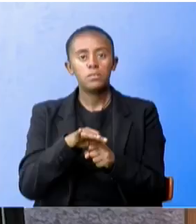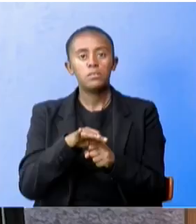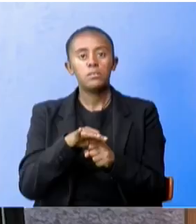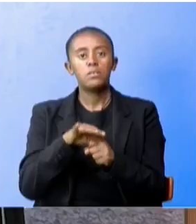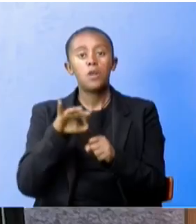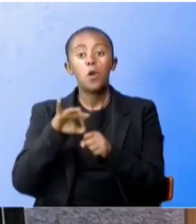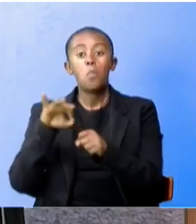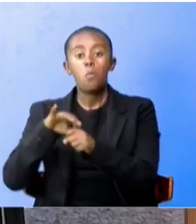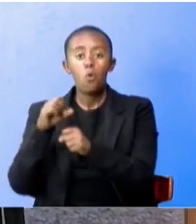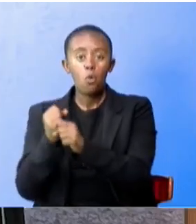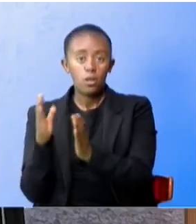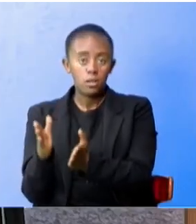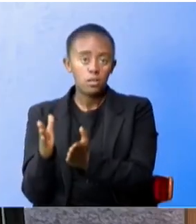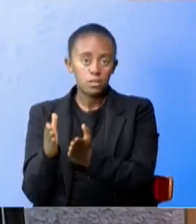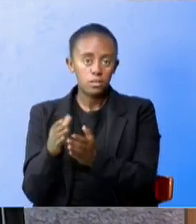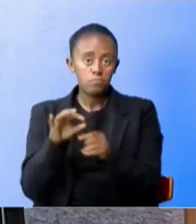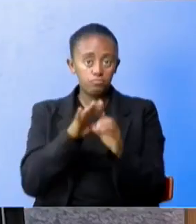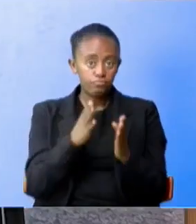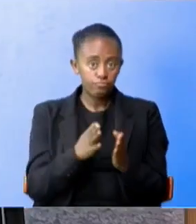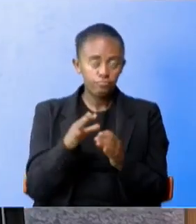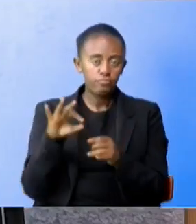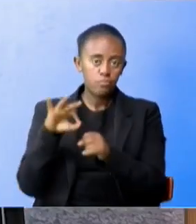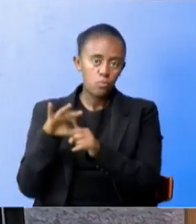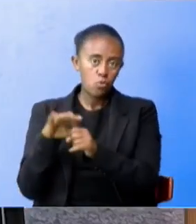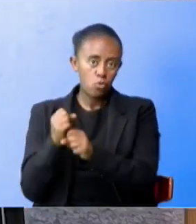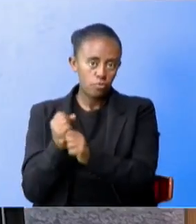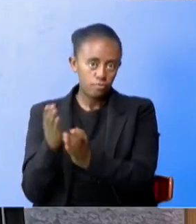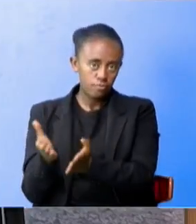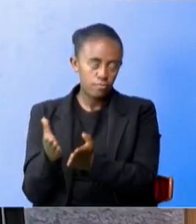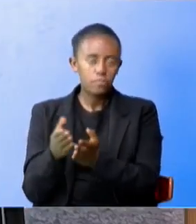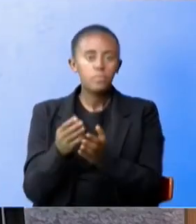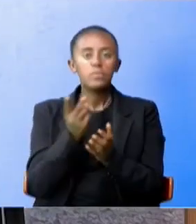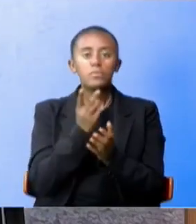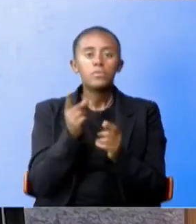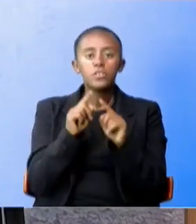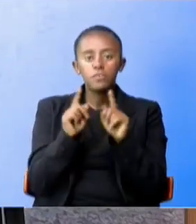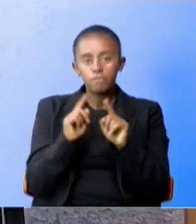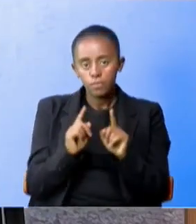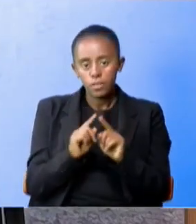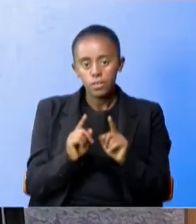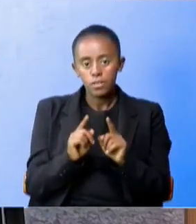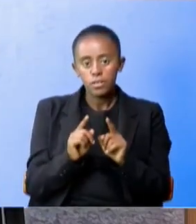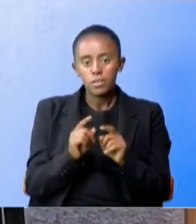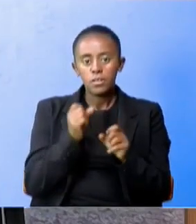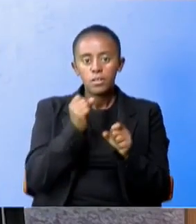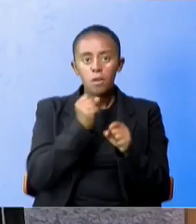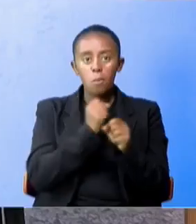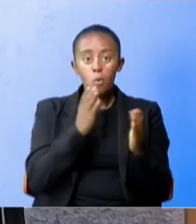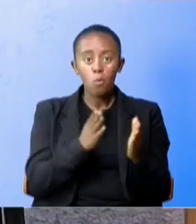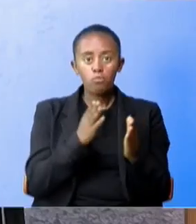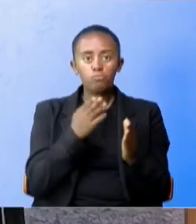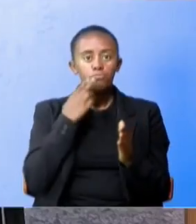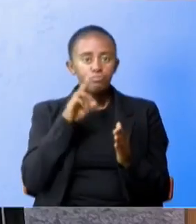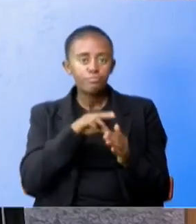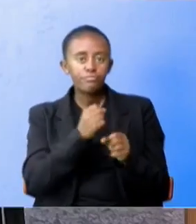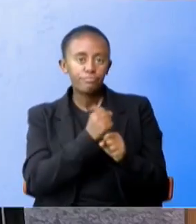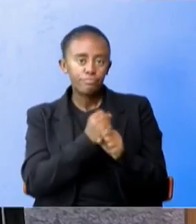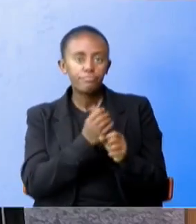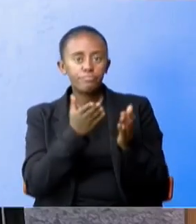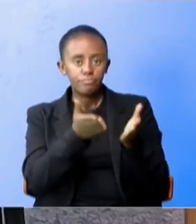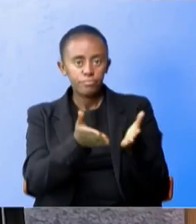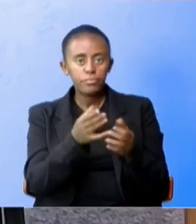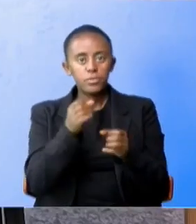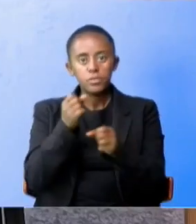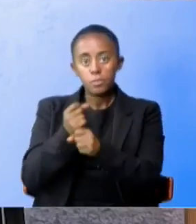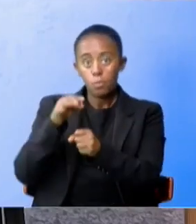employee. So one is different. For example, employer is someone who gives and employee